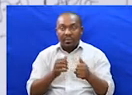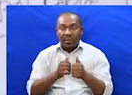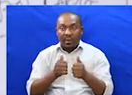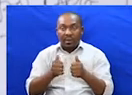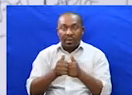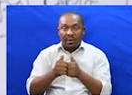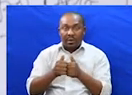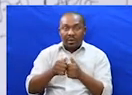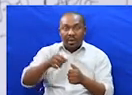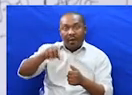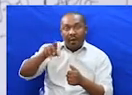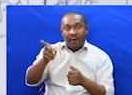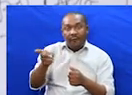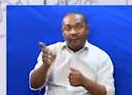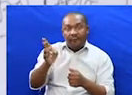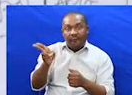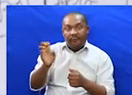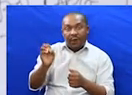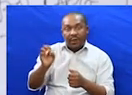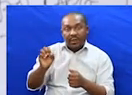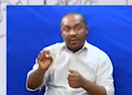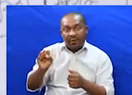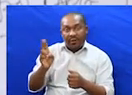represents phosphoric acid.